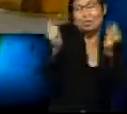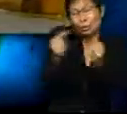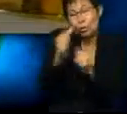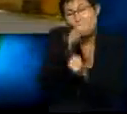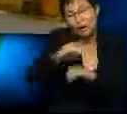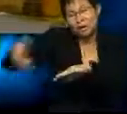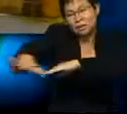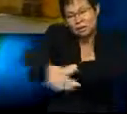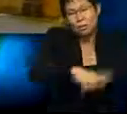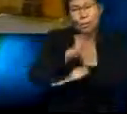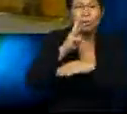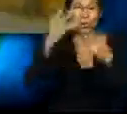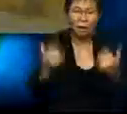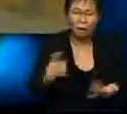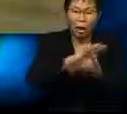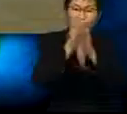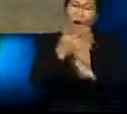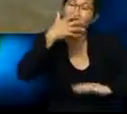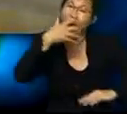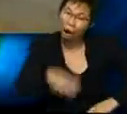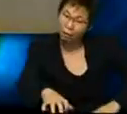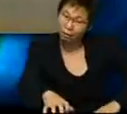the seawater now becomes hot.